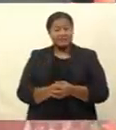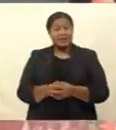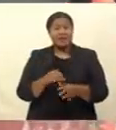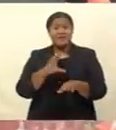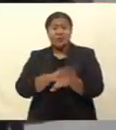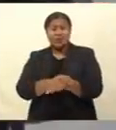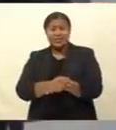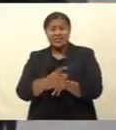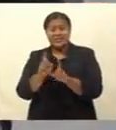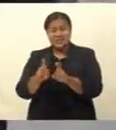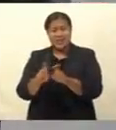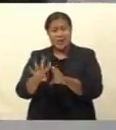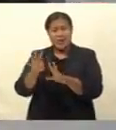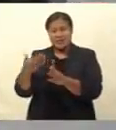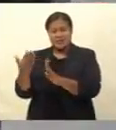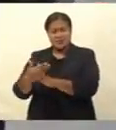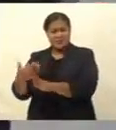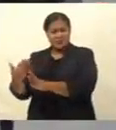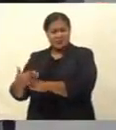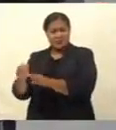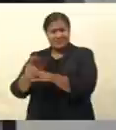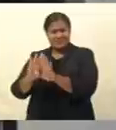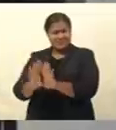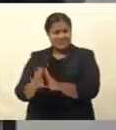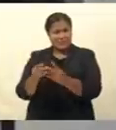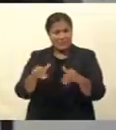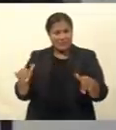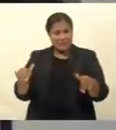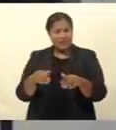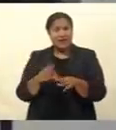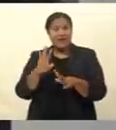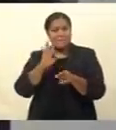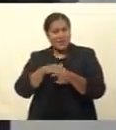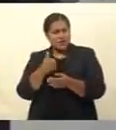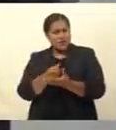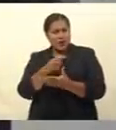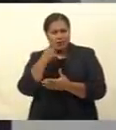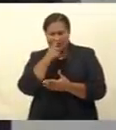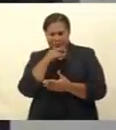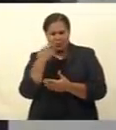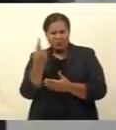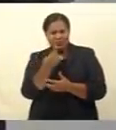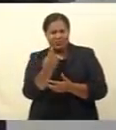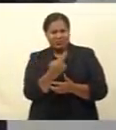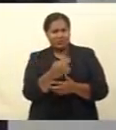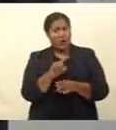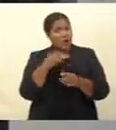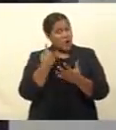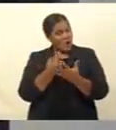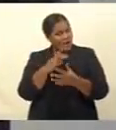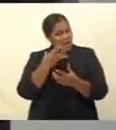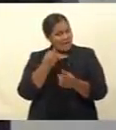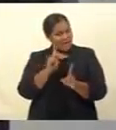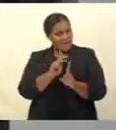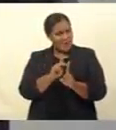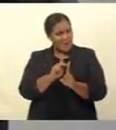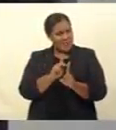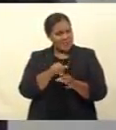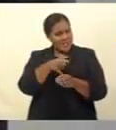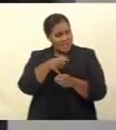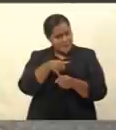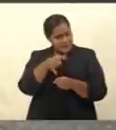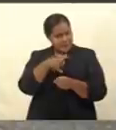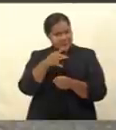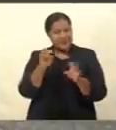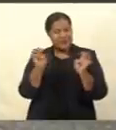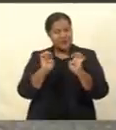every checkpoint, ensuring that those who are moving around are doing so only for the purpose of medical